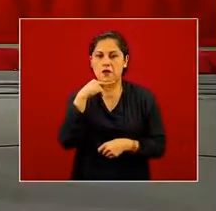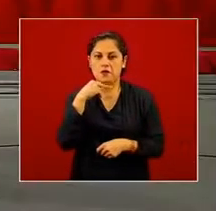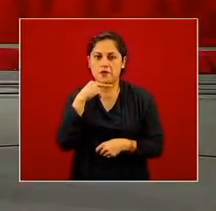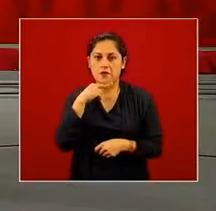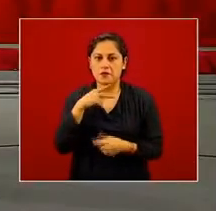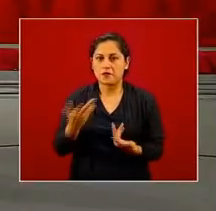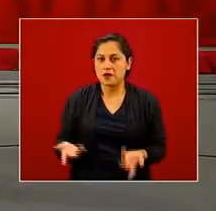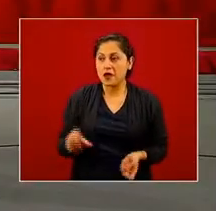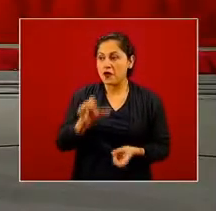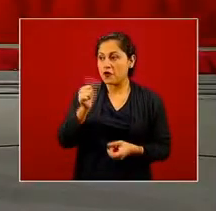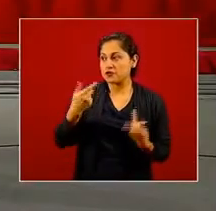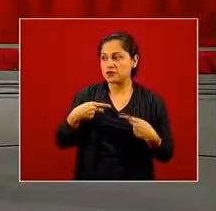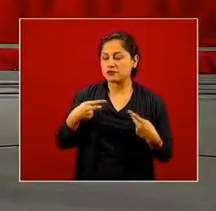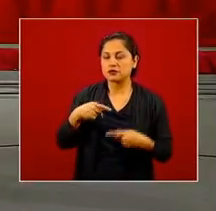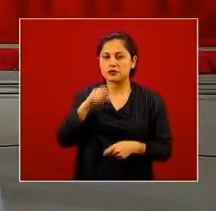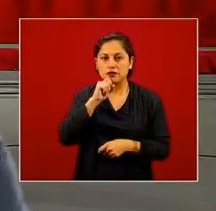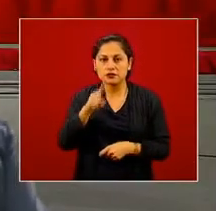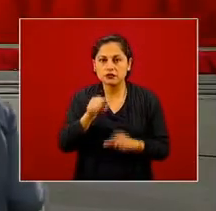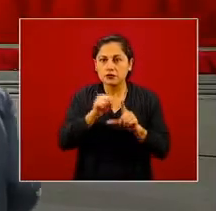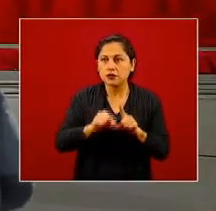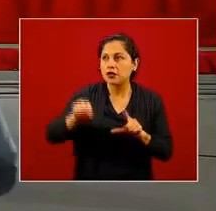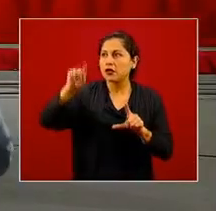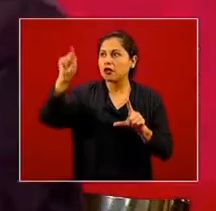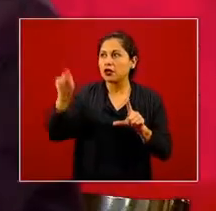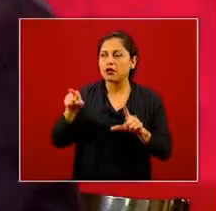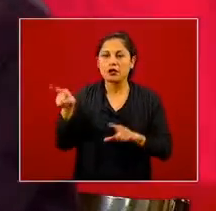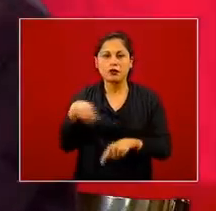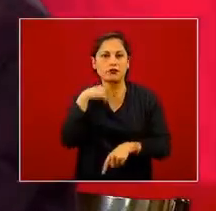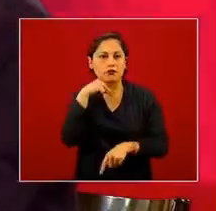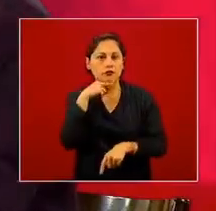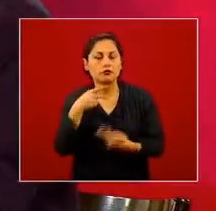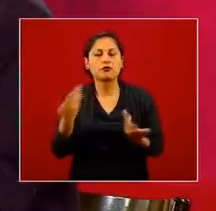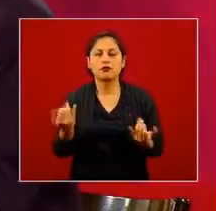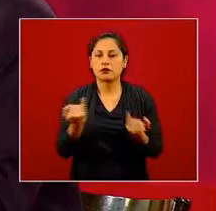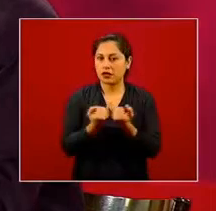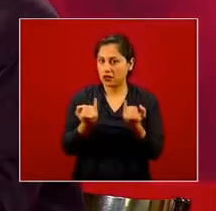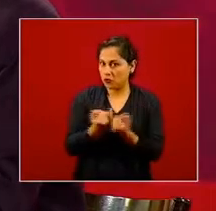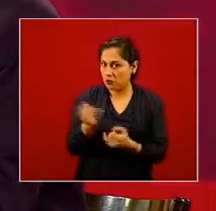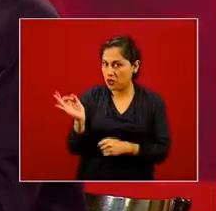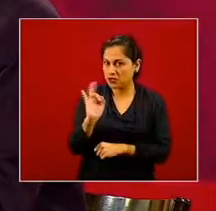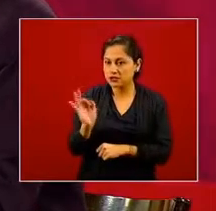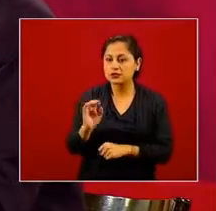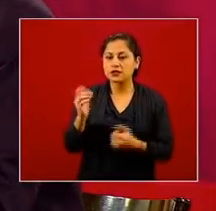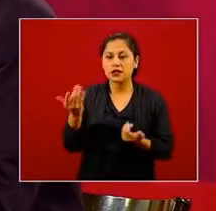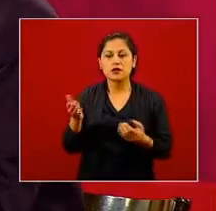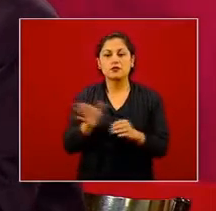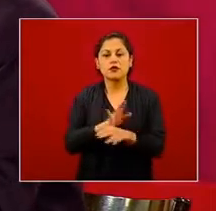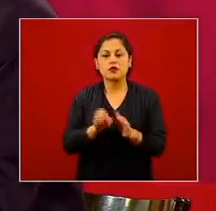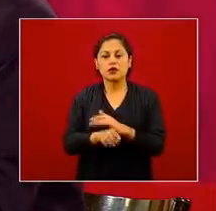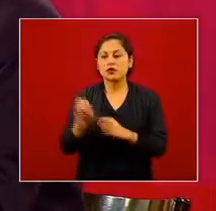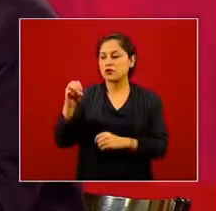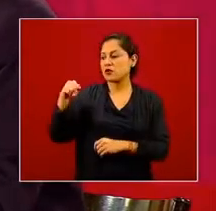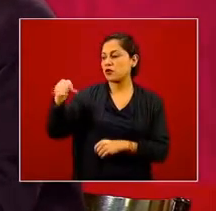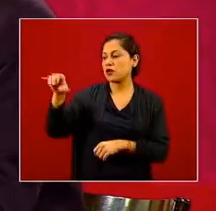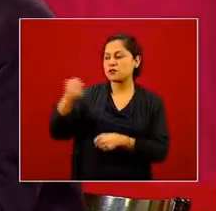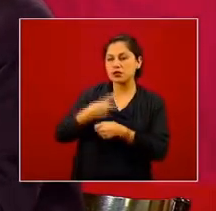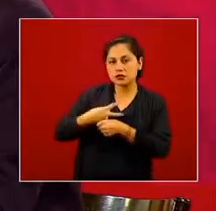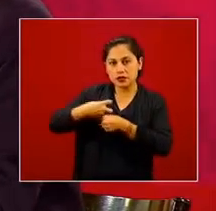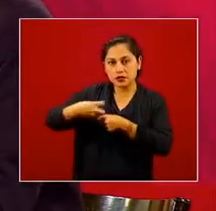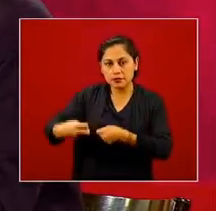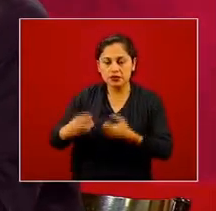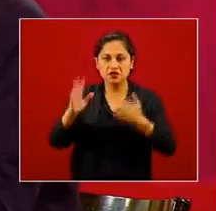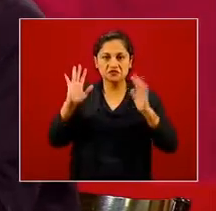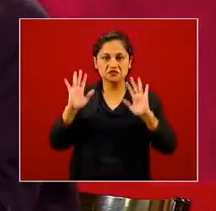nervous, probably those same people who have been concerned about the flattening of the epi